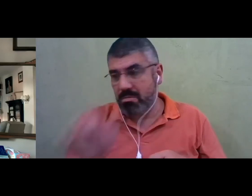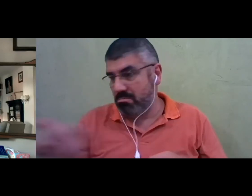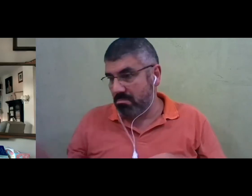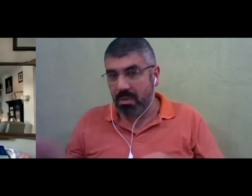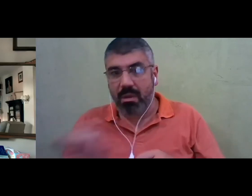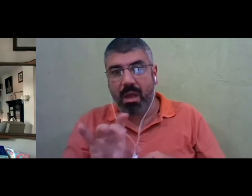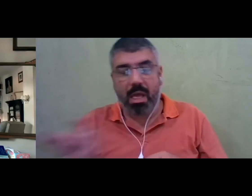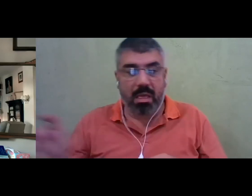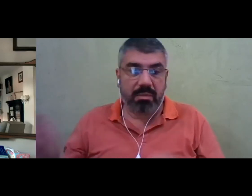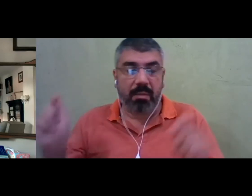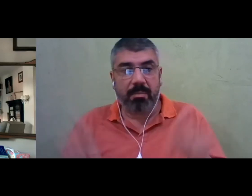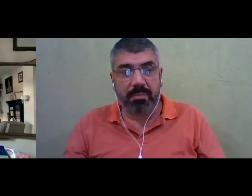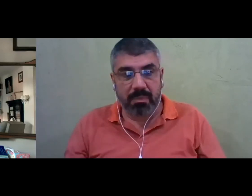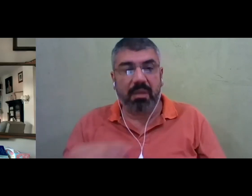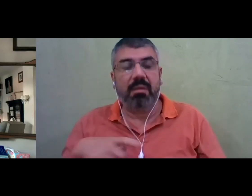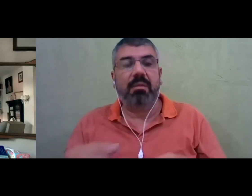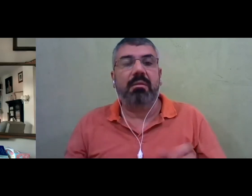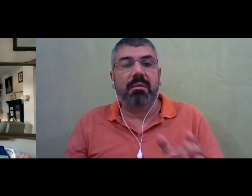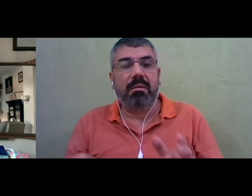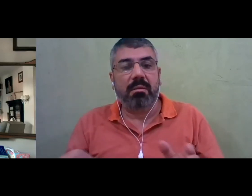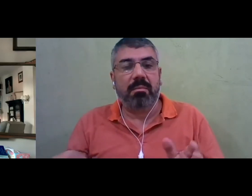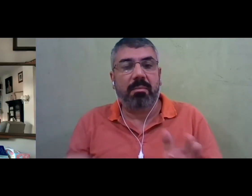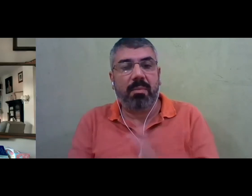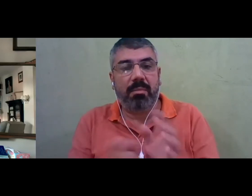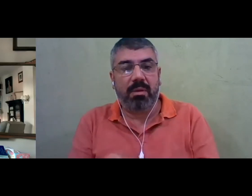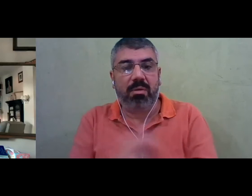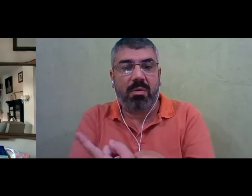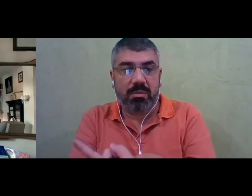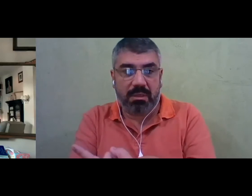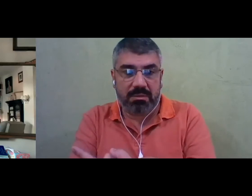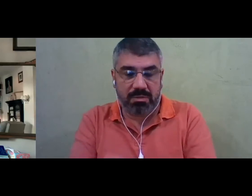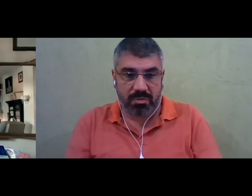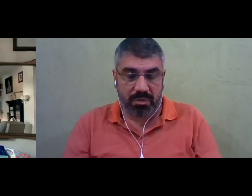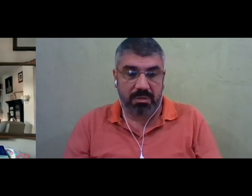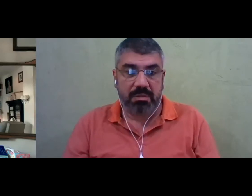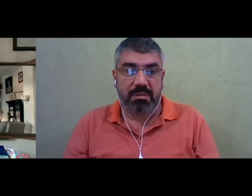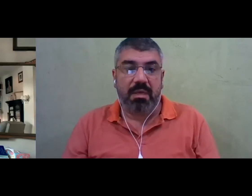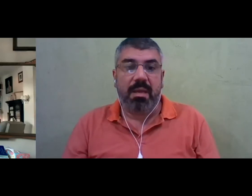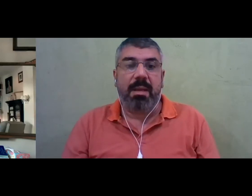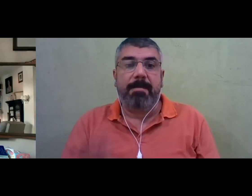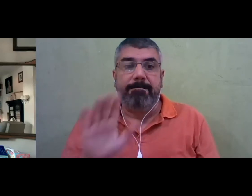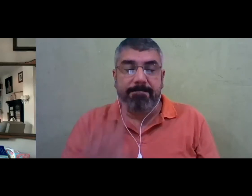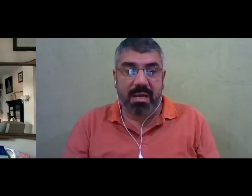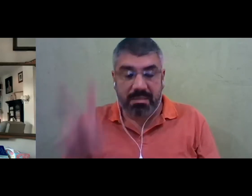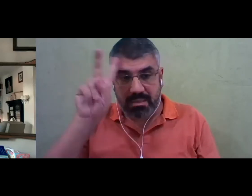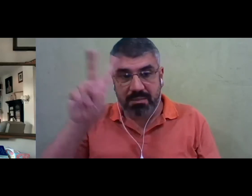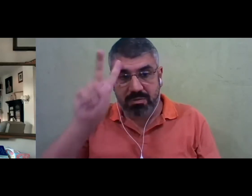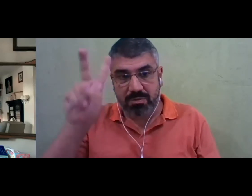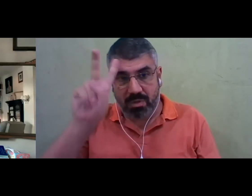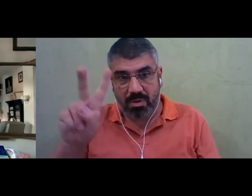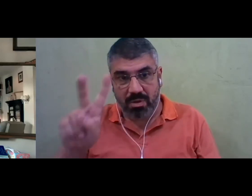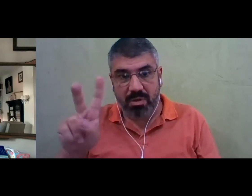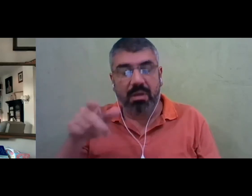terrible contradiction. And at some stage, we'll go beyond that, right? So the history isn't